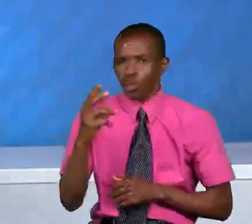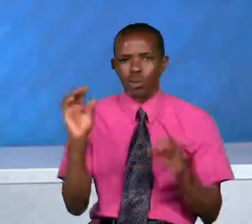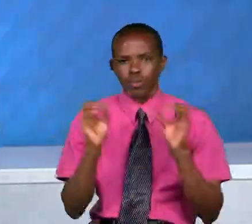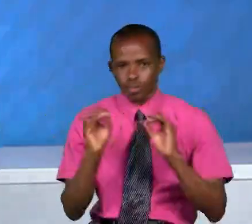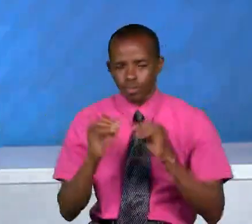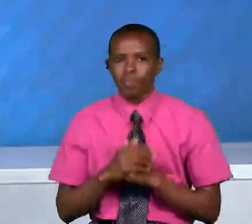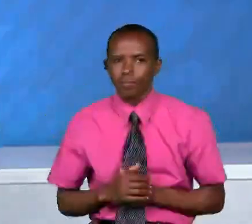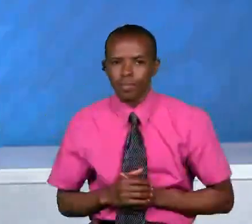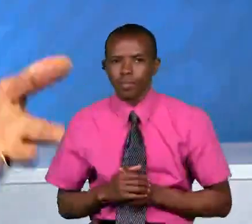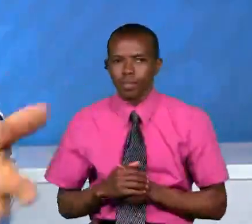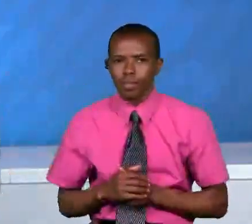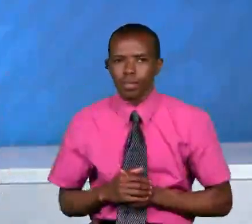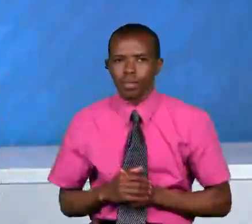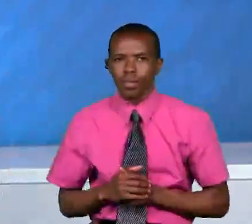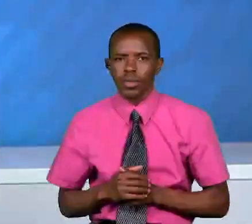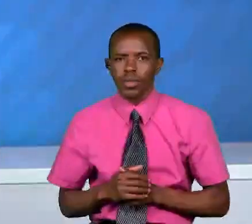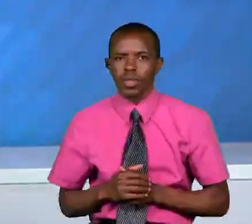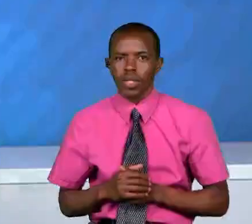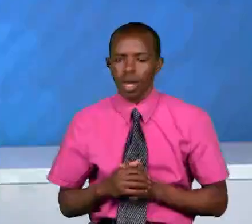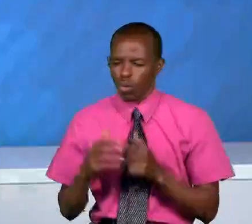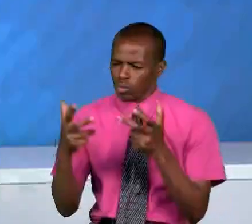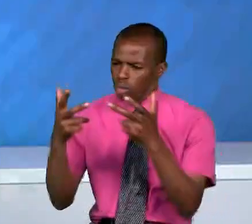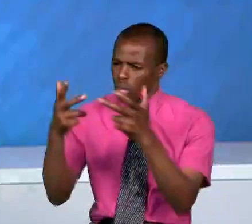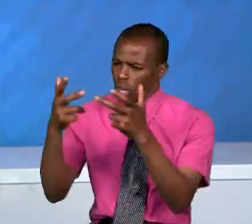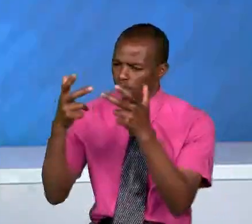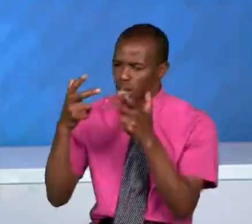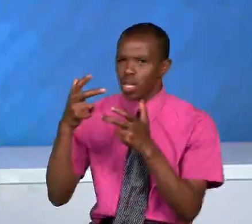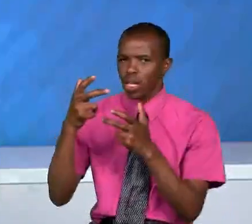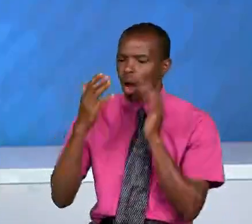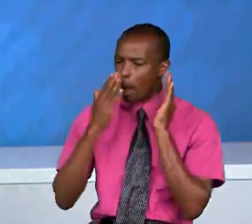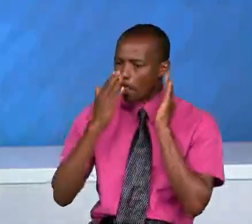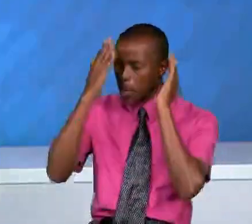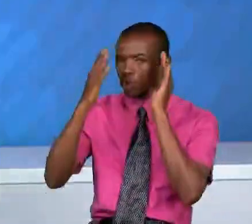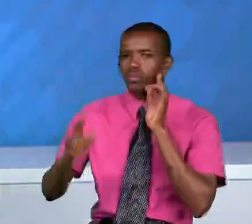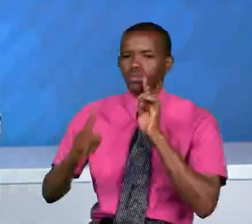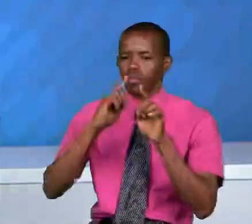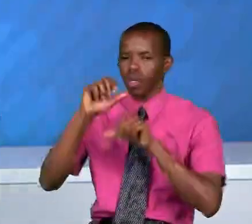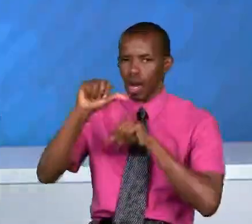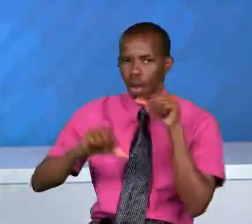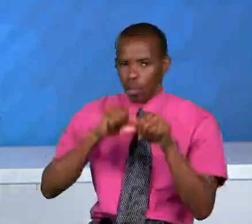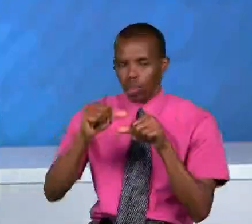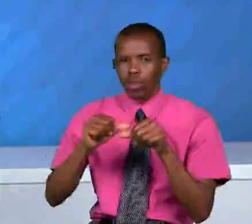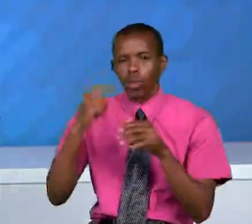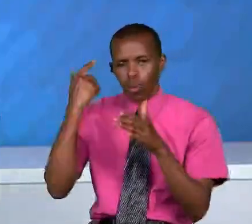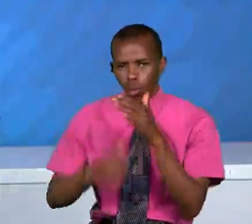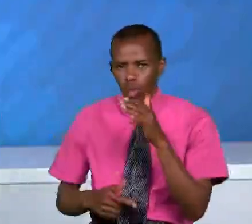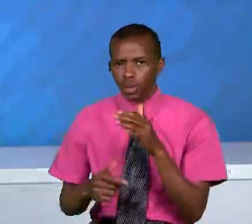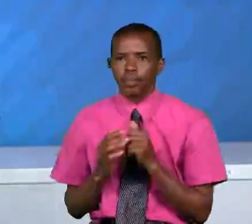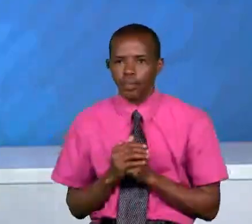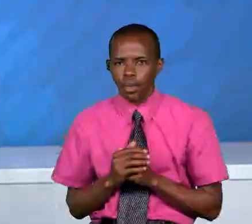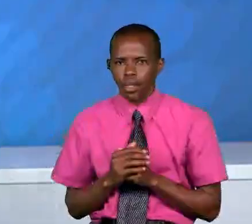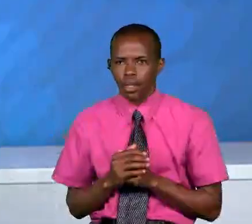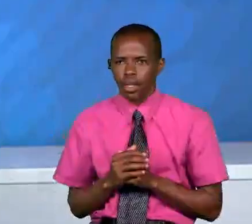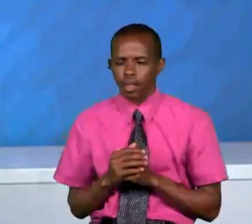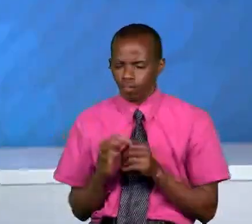have, if we hear right from what the Catholic bishops are talking about, is to bring these